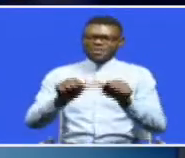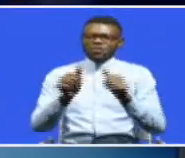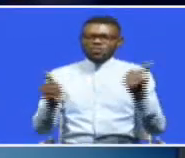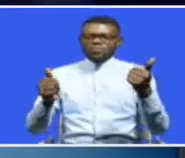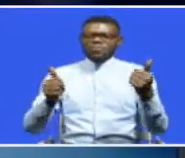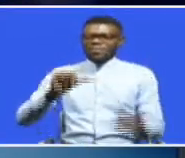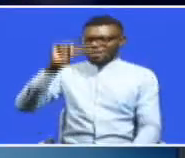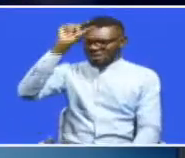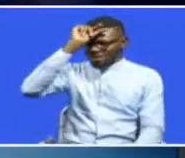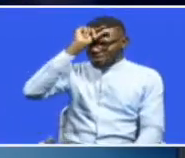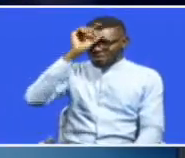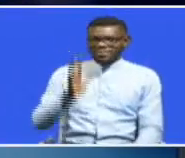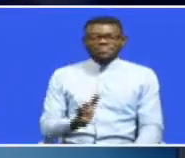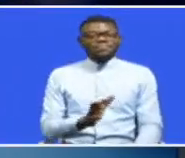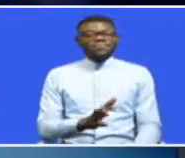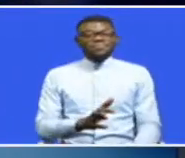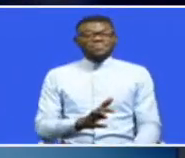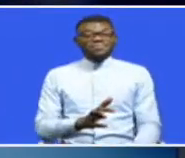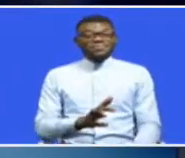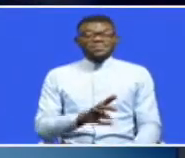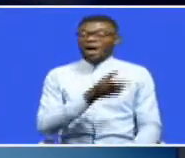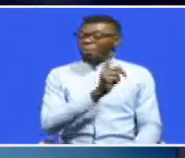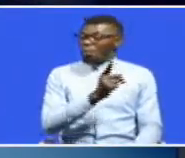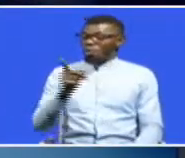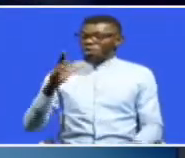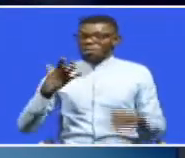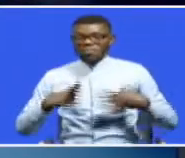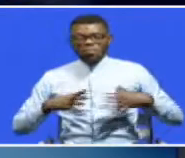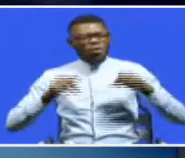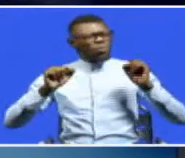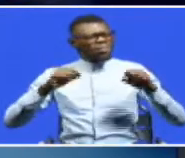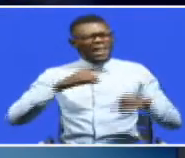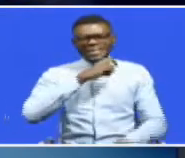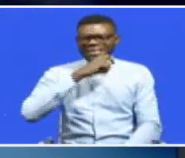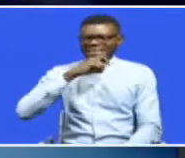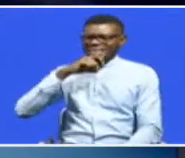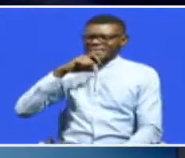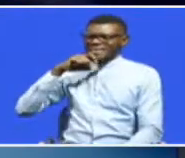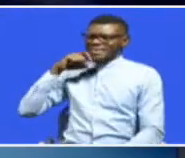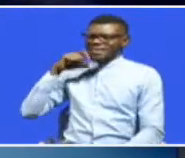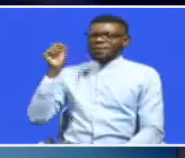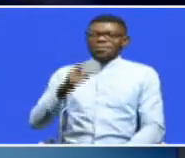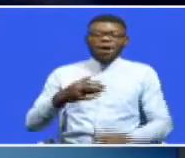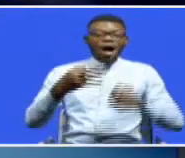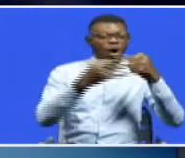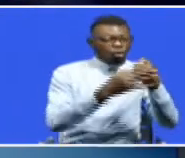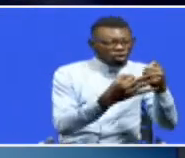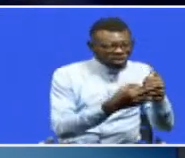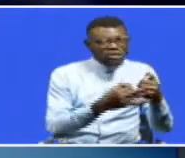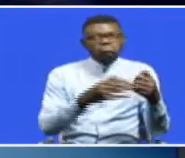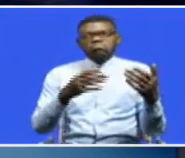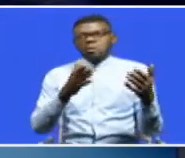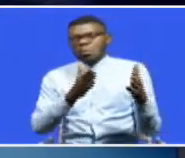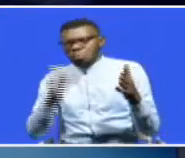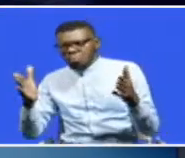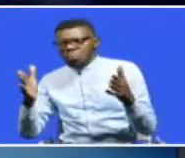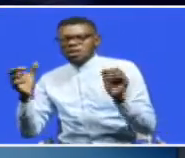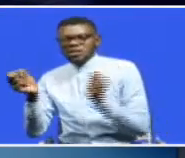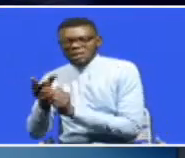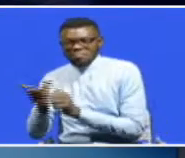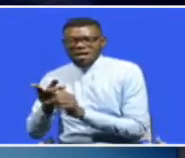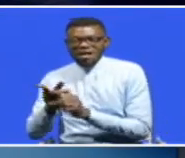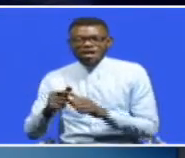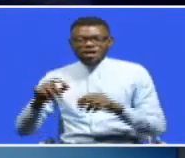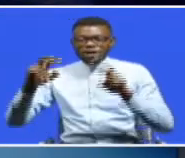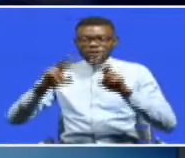Serikali imetoa ilani ya kiangazi kitakachosababisha ukame kati ya mwezi Agosti hadi Disemba kote nchini. Utafiti uliofanywa